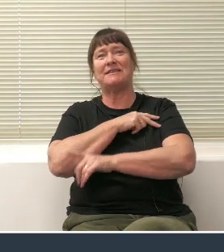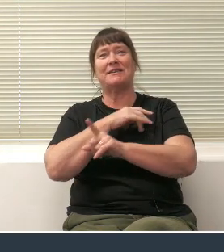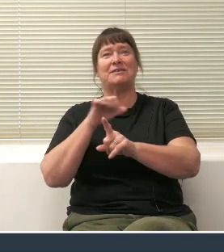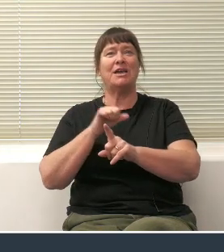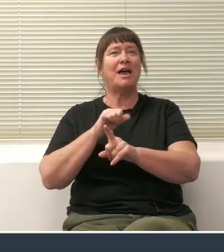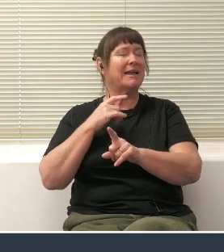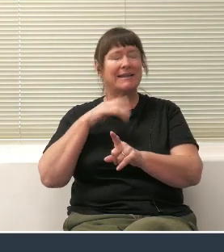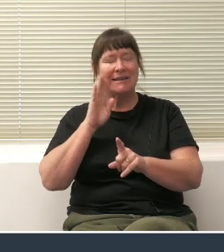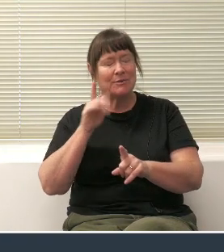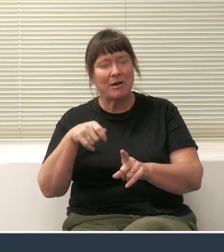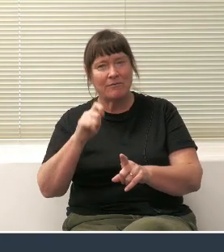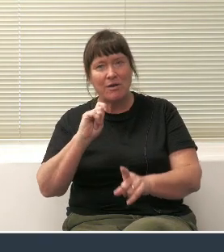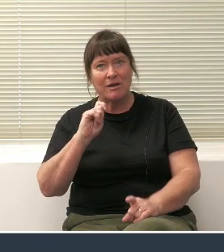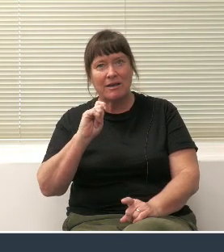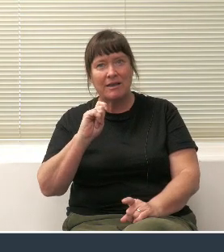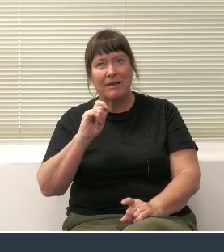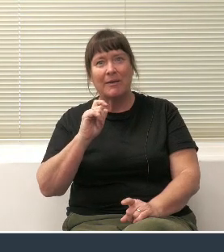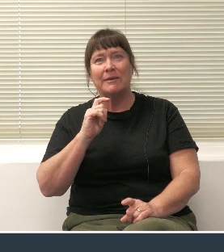Is your microphone on, Councillor Taylor?